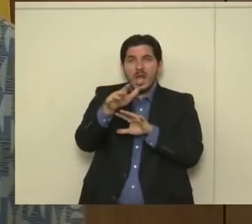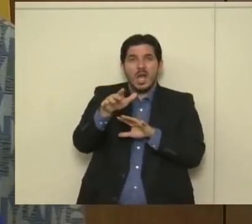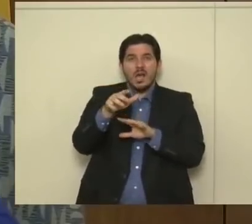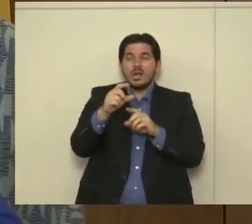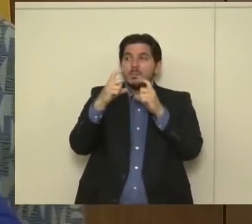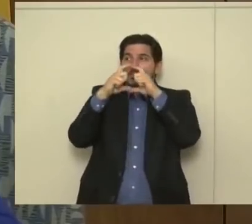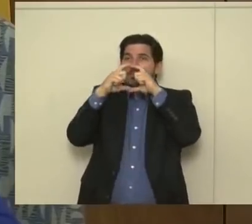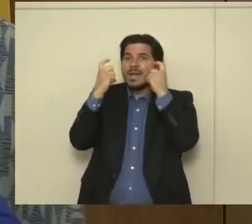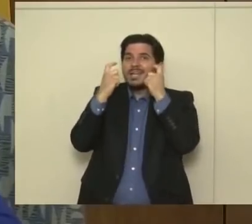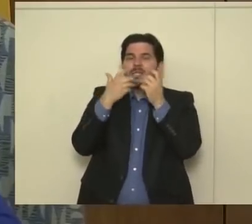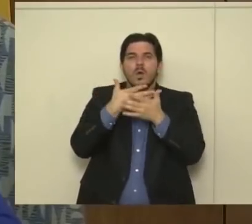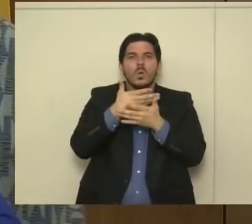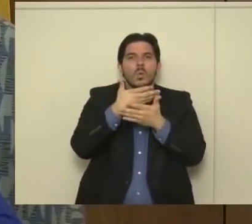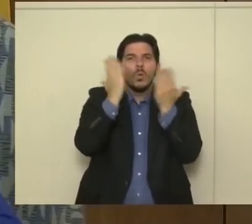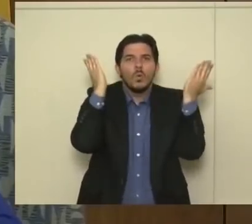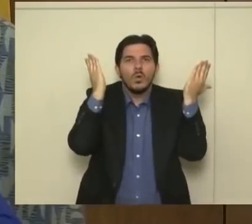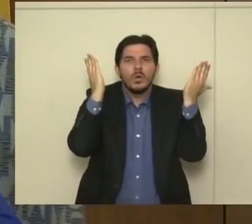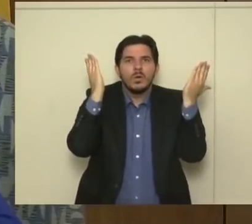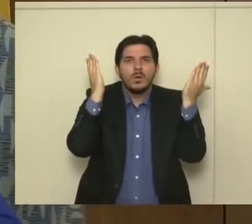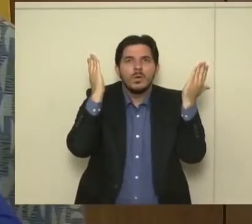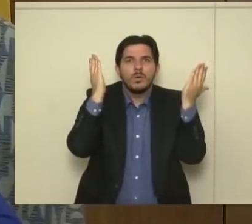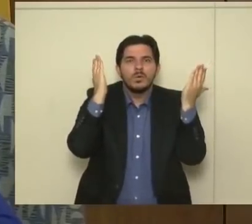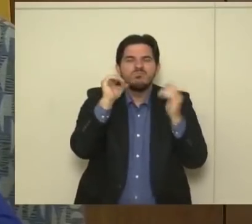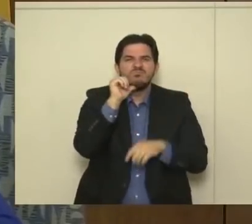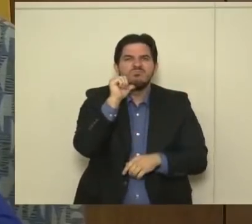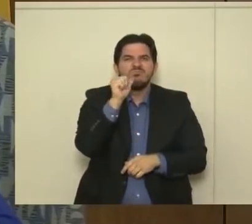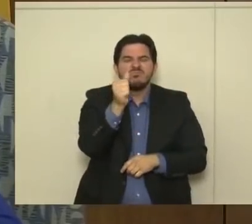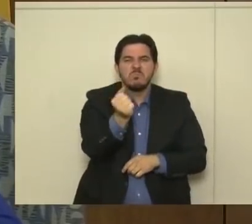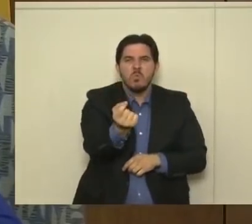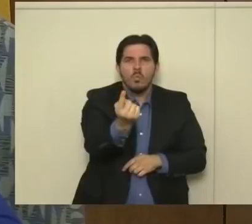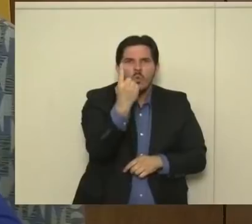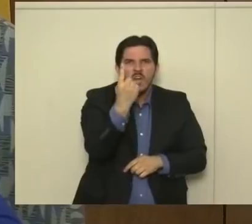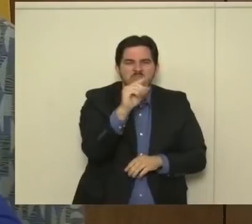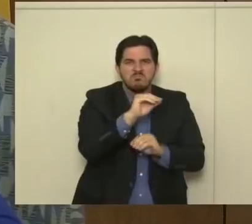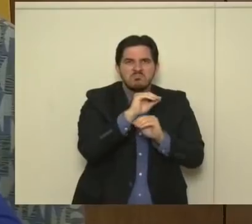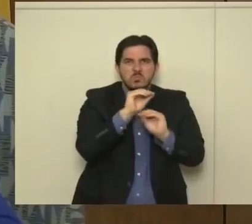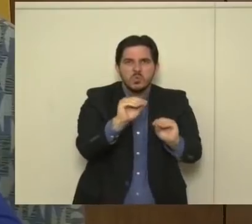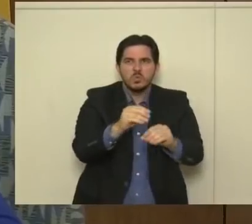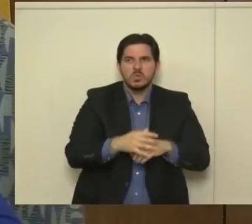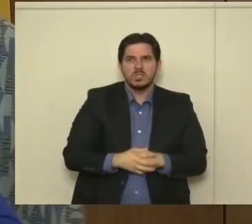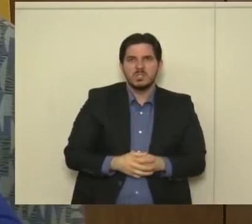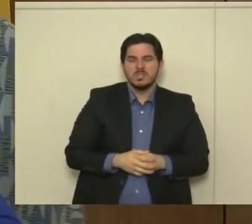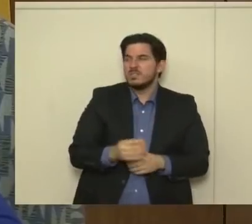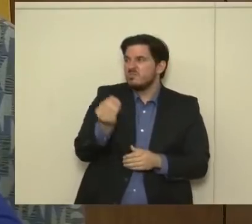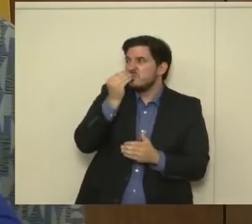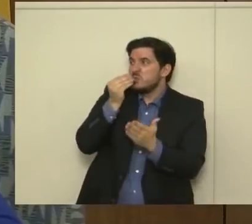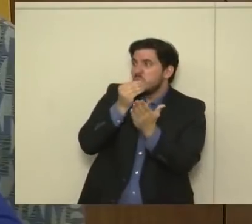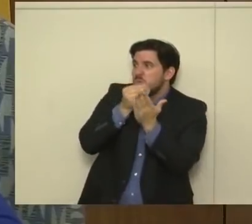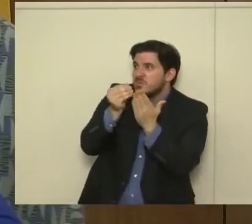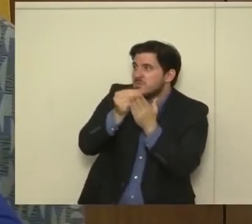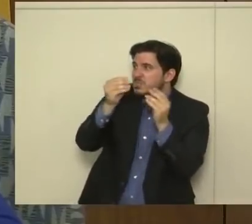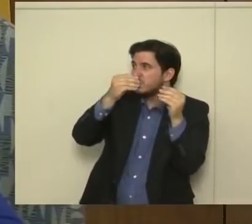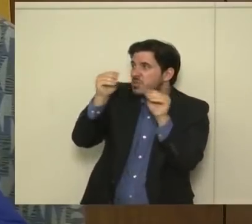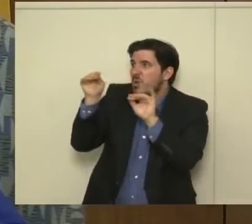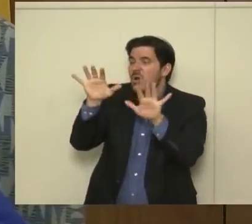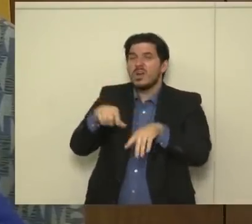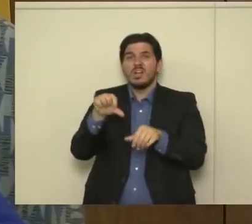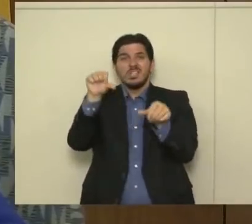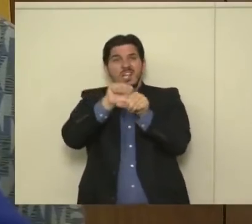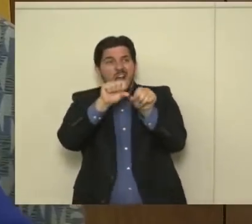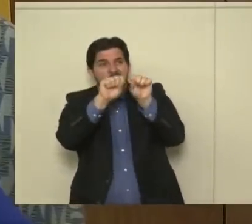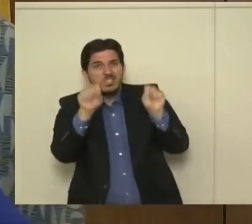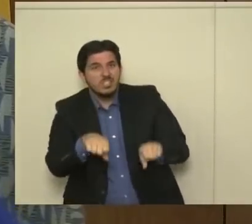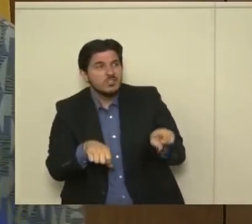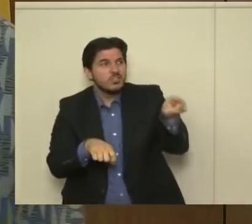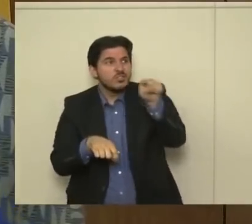mask, not one. Not in a parking lot, not outside a grocery store that we passed, not at a convenience store, not at a gas station, not